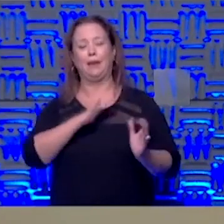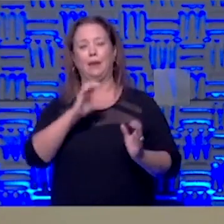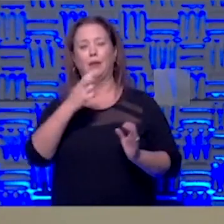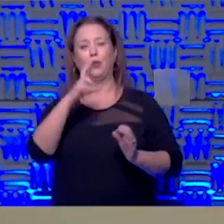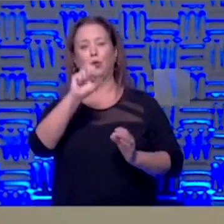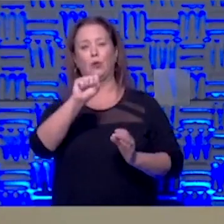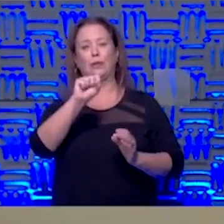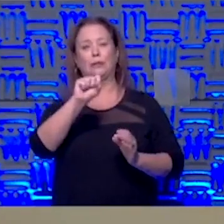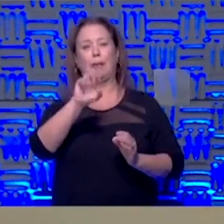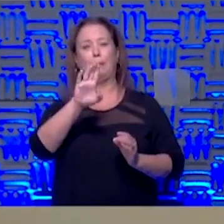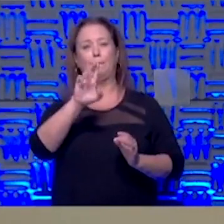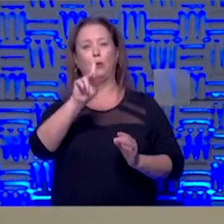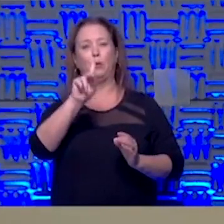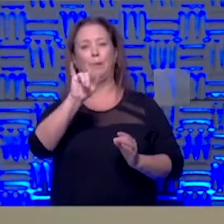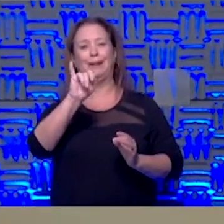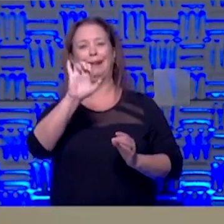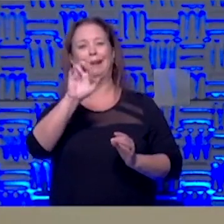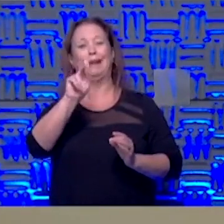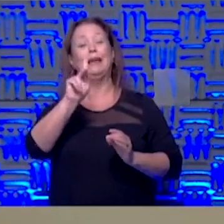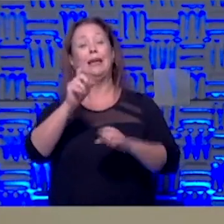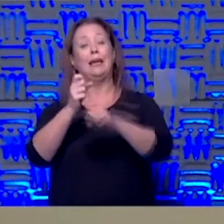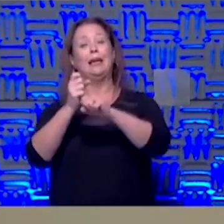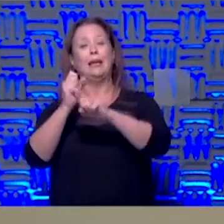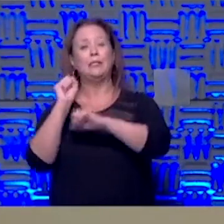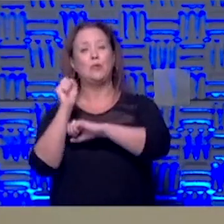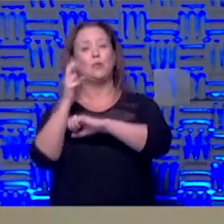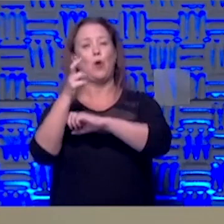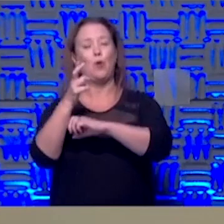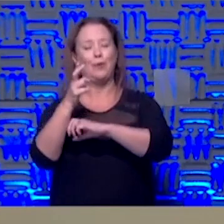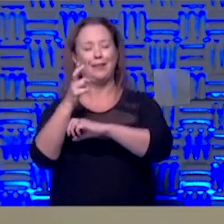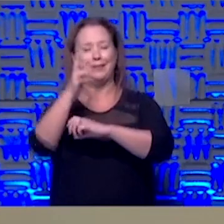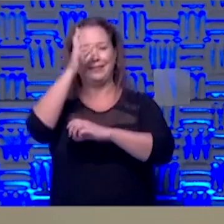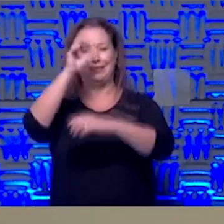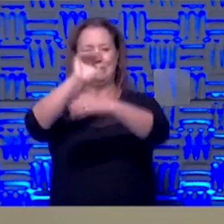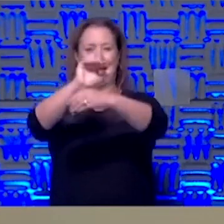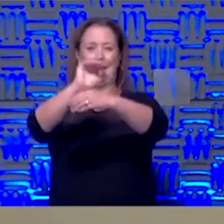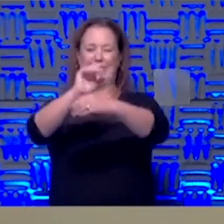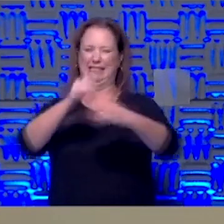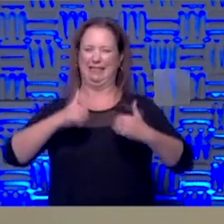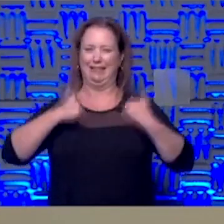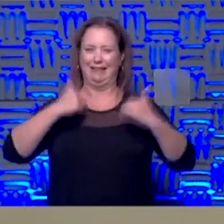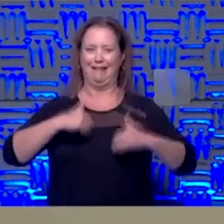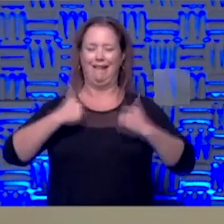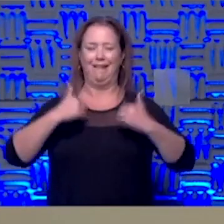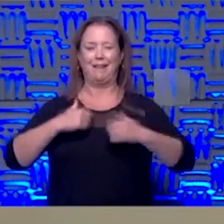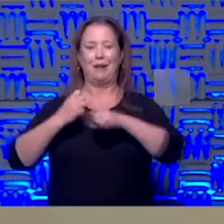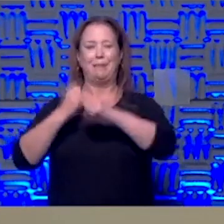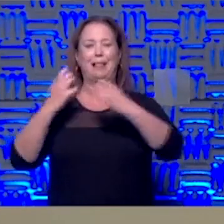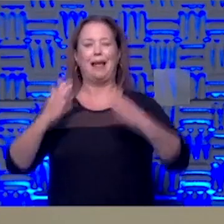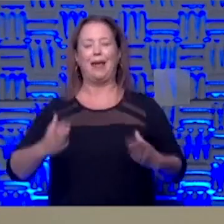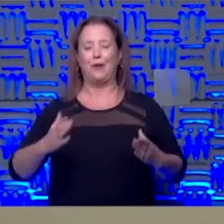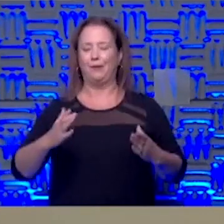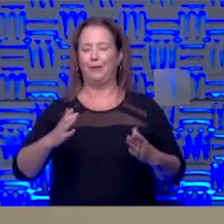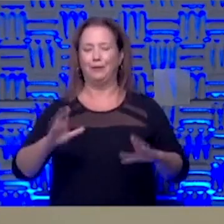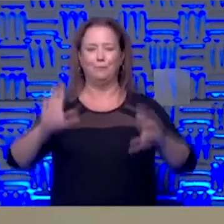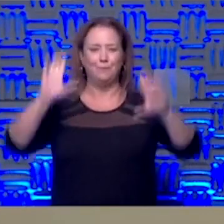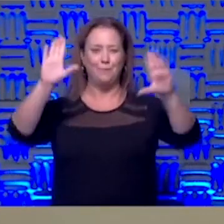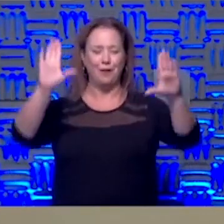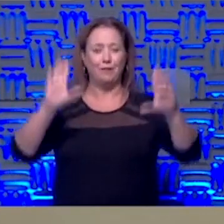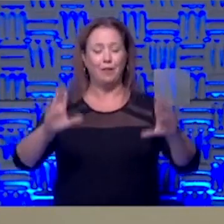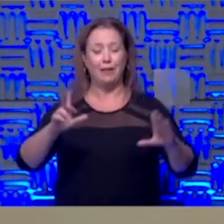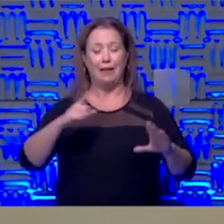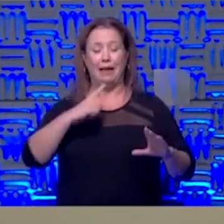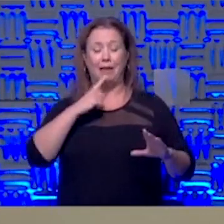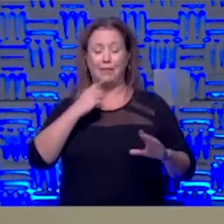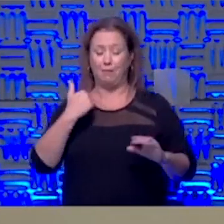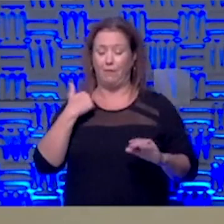Bubik is pitching for us tonight. He's another one of our young guns. And like I said, I said before,